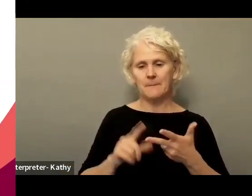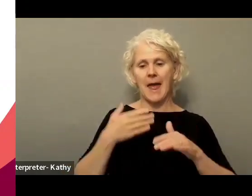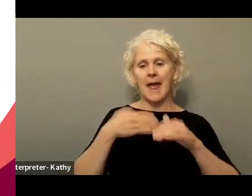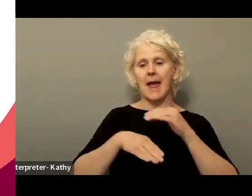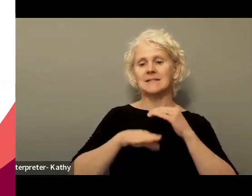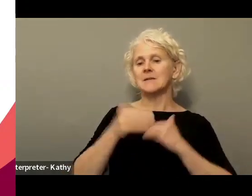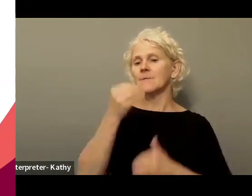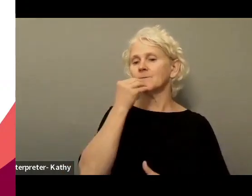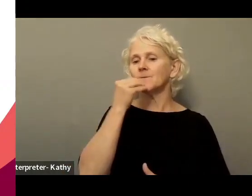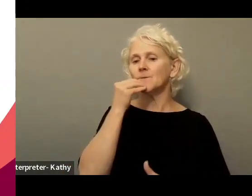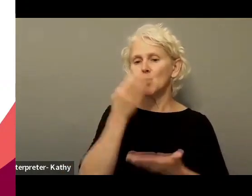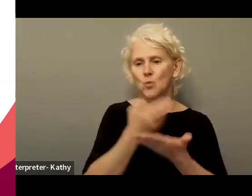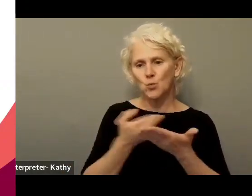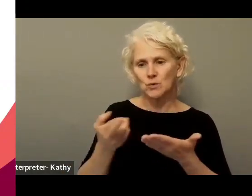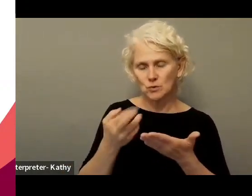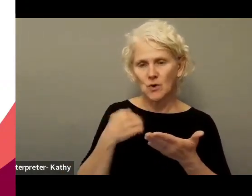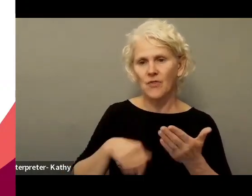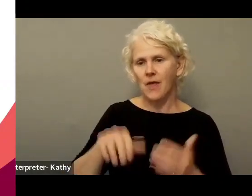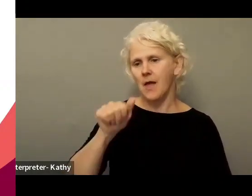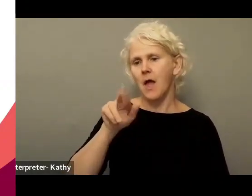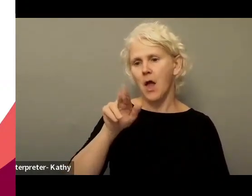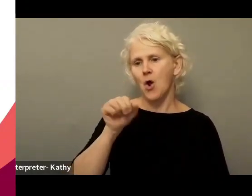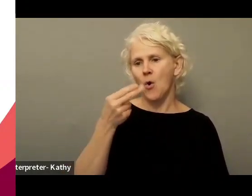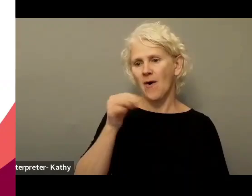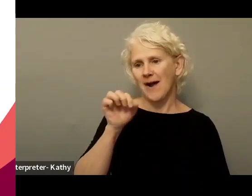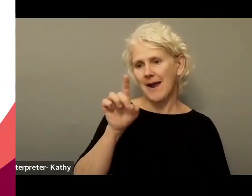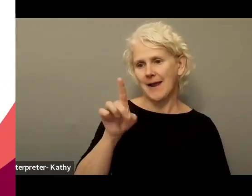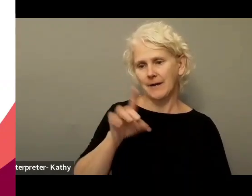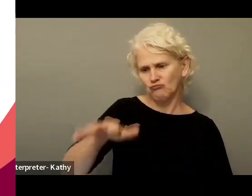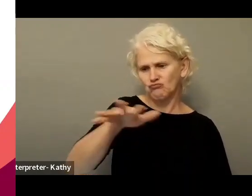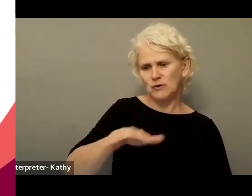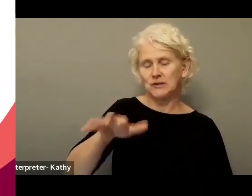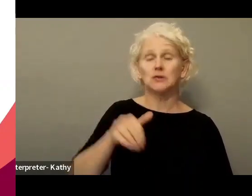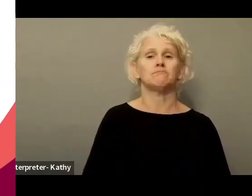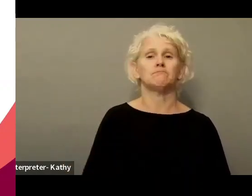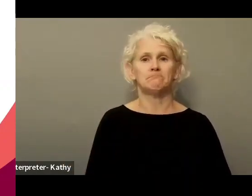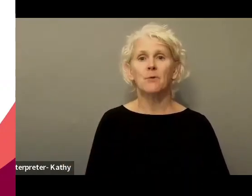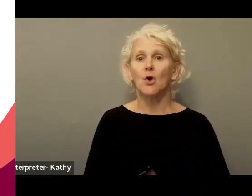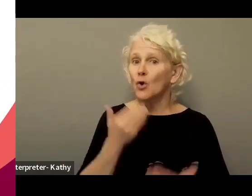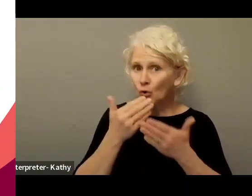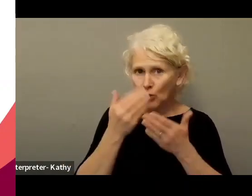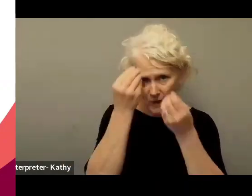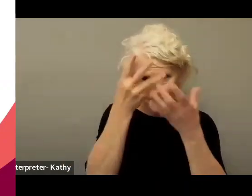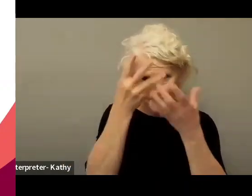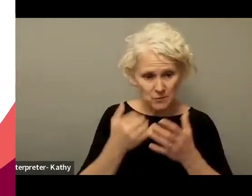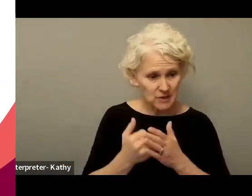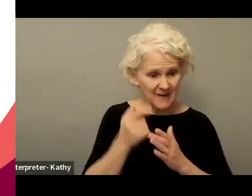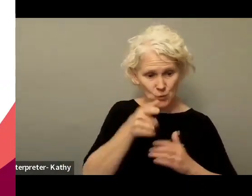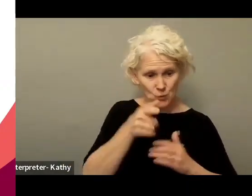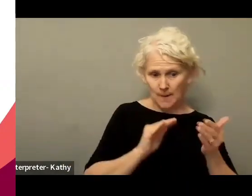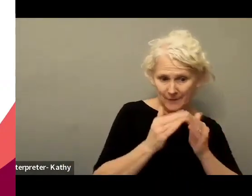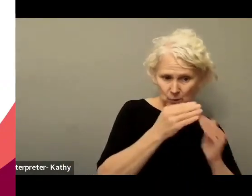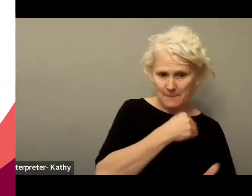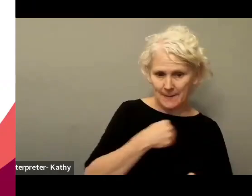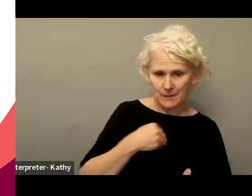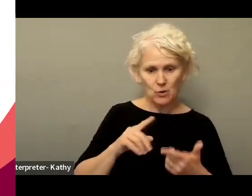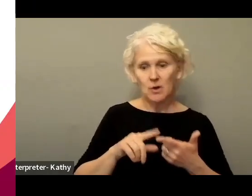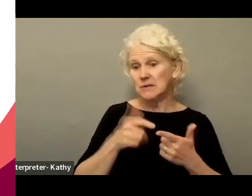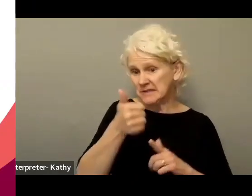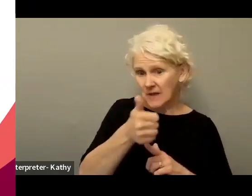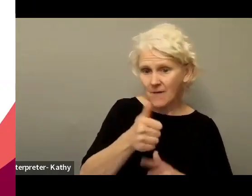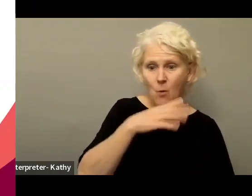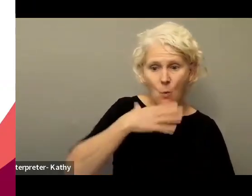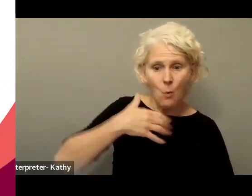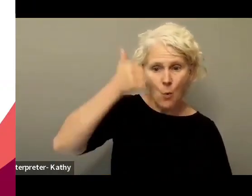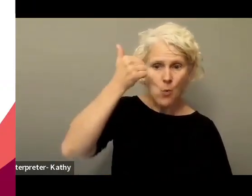food resources in the Arrowhead region. So some really good information, whether you are a community member or an older adult or a